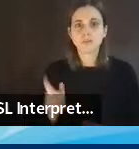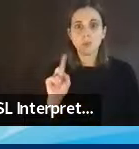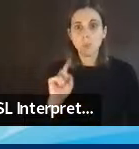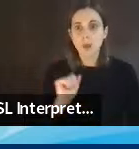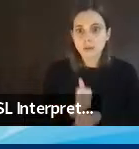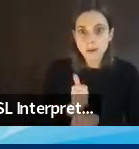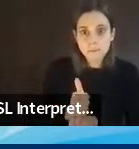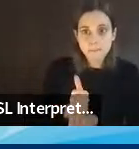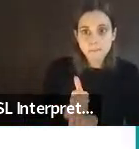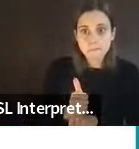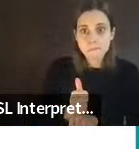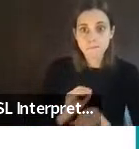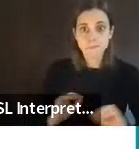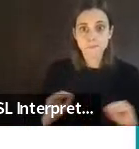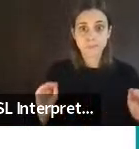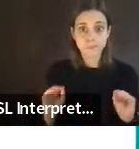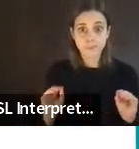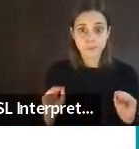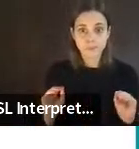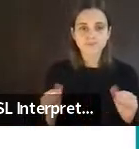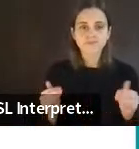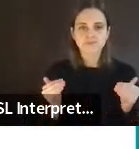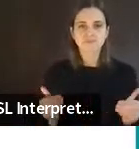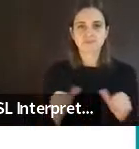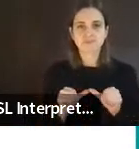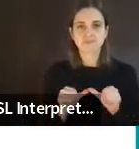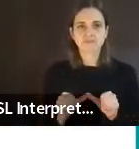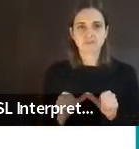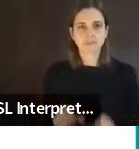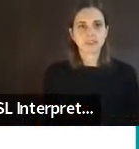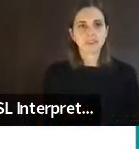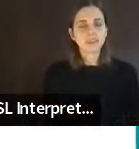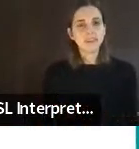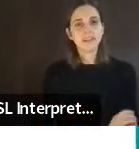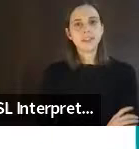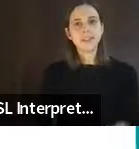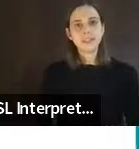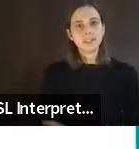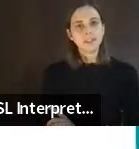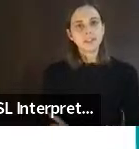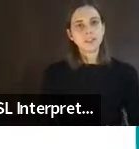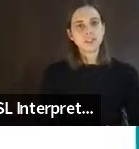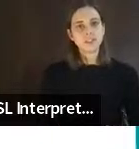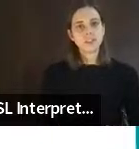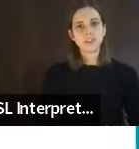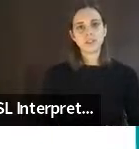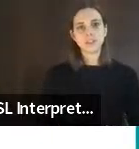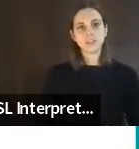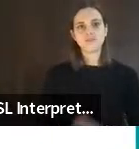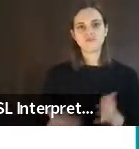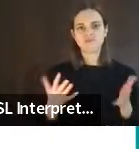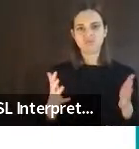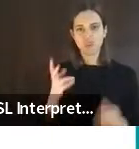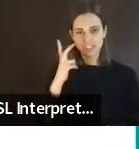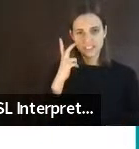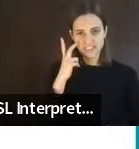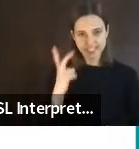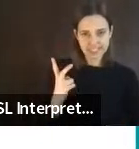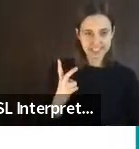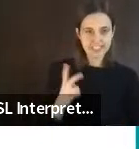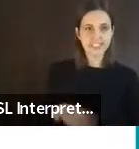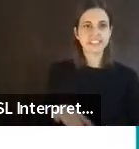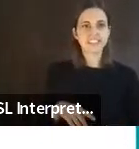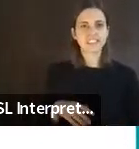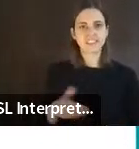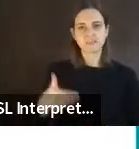Okay, I'll keep rolling. So next, I will speed up as well. So you guys have seen your CAG values and priorities. I think this was on a